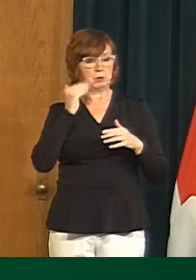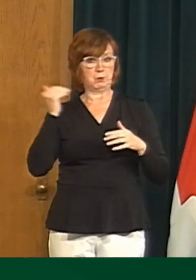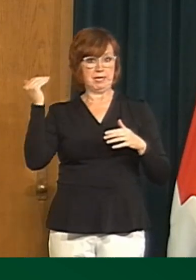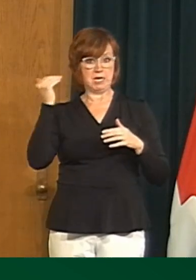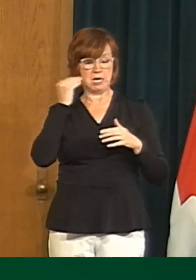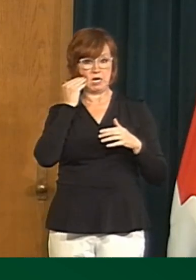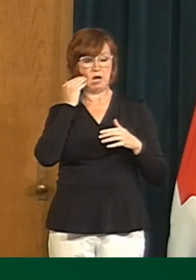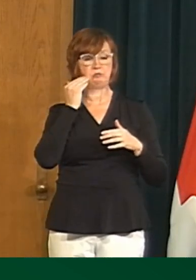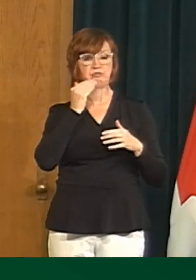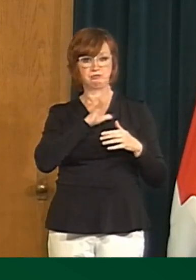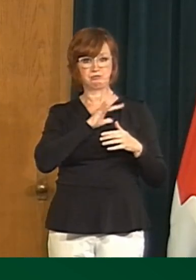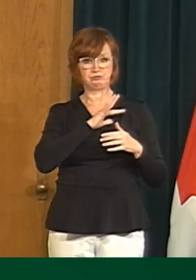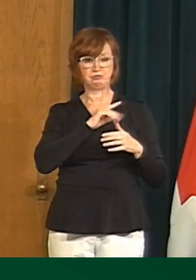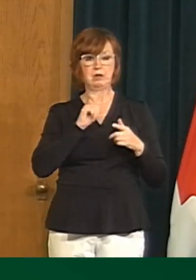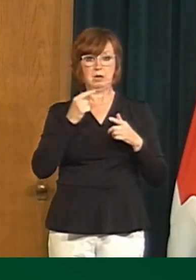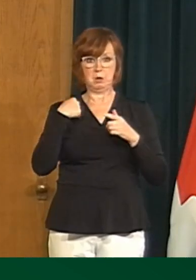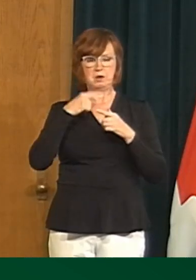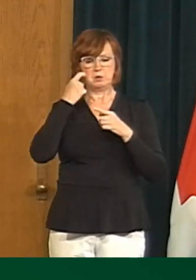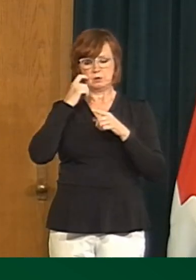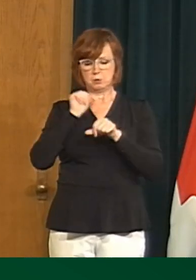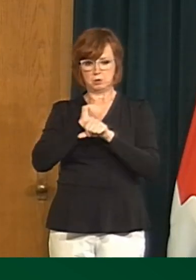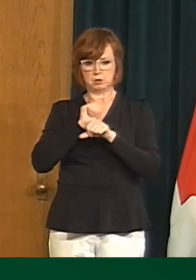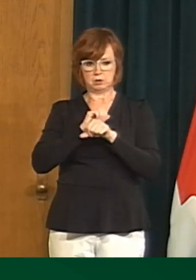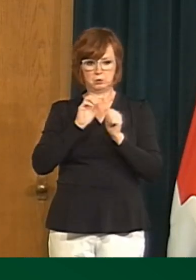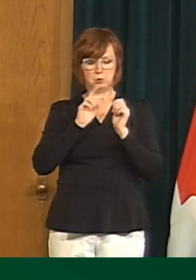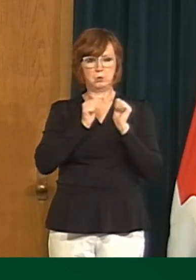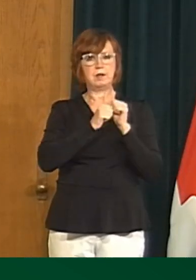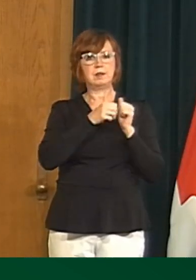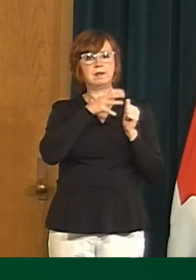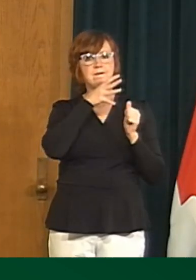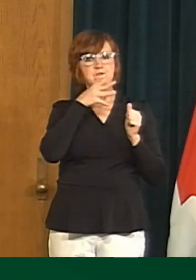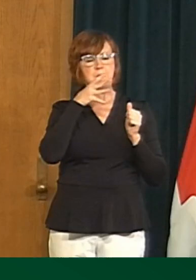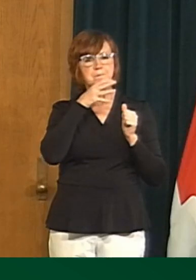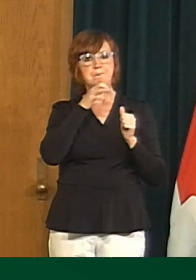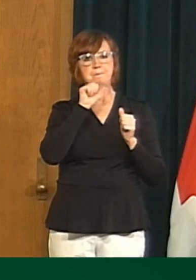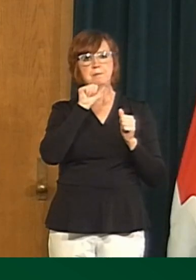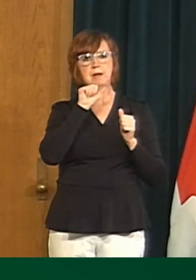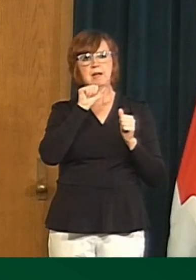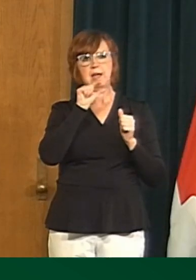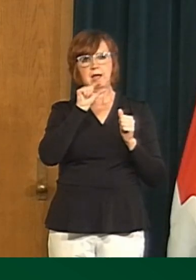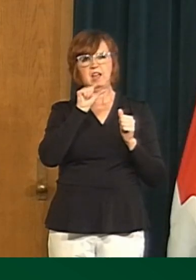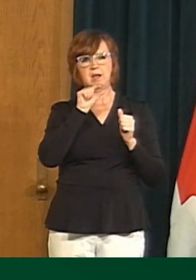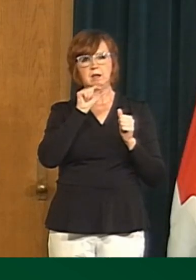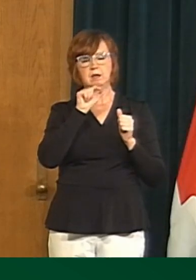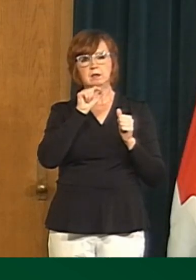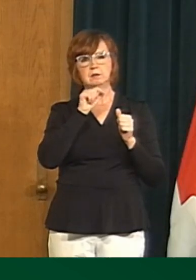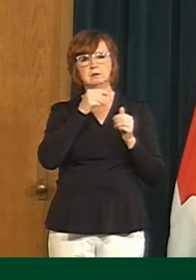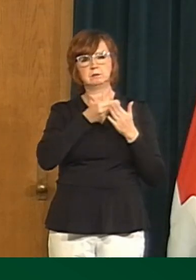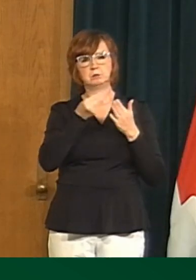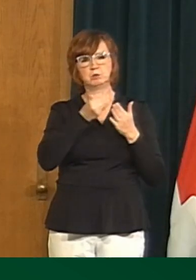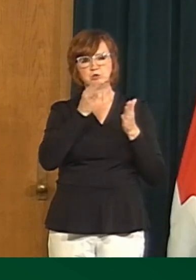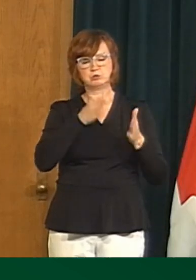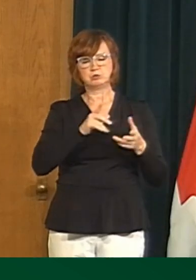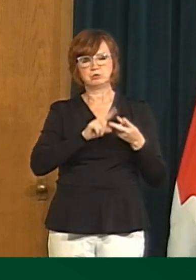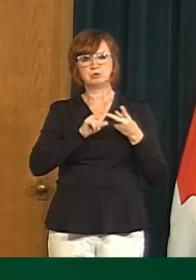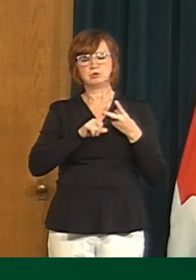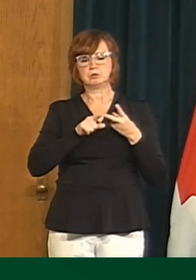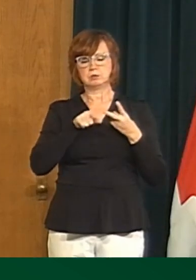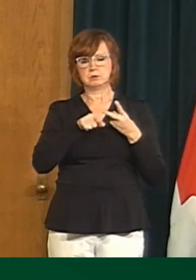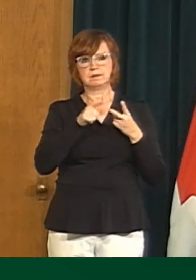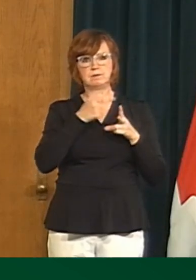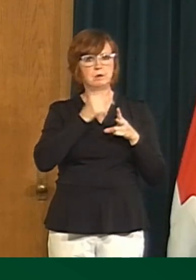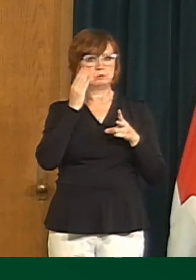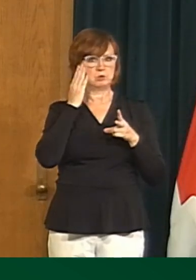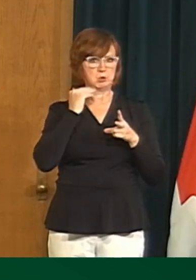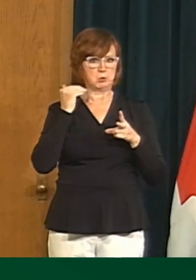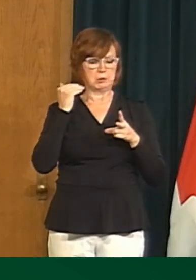we were working with agri-food purchasers. Yes, we were working with those that may be interested in